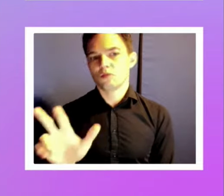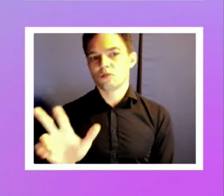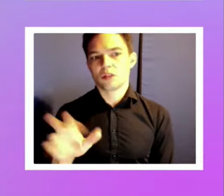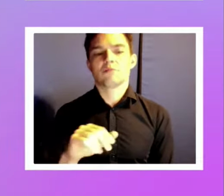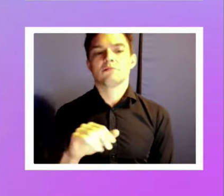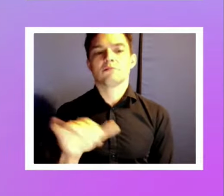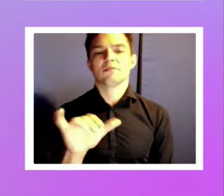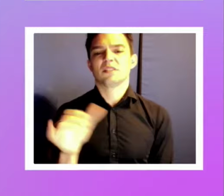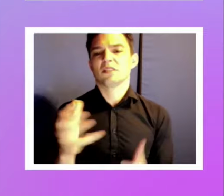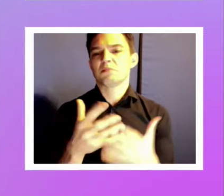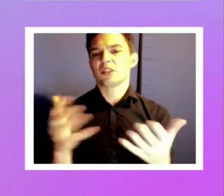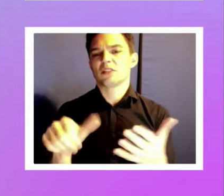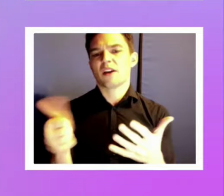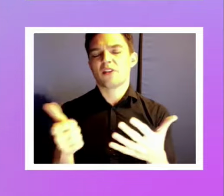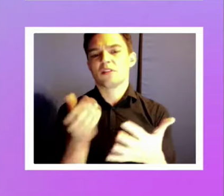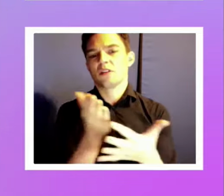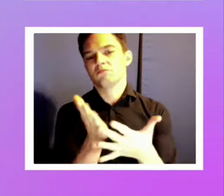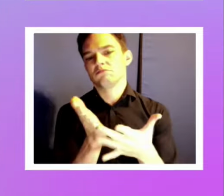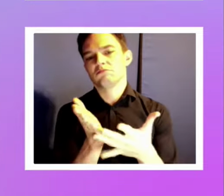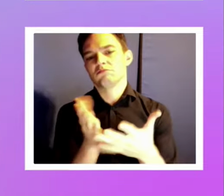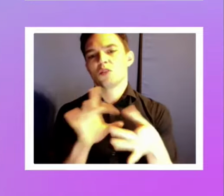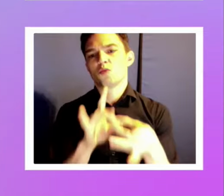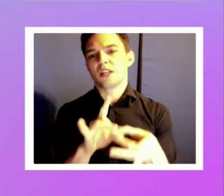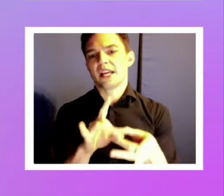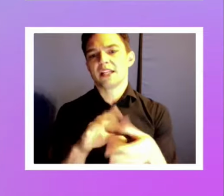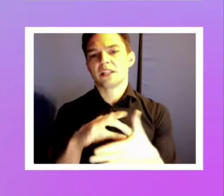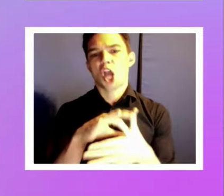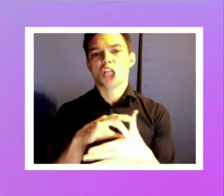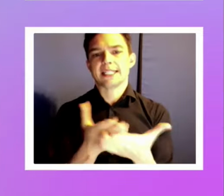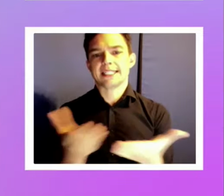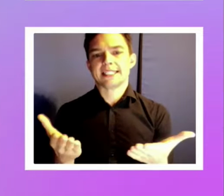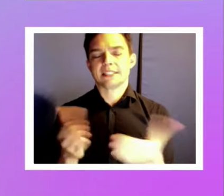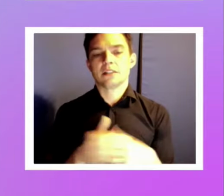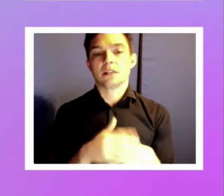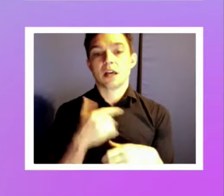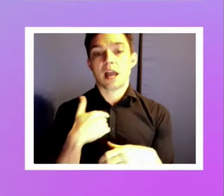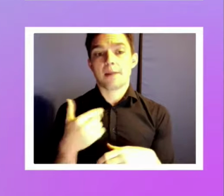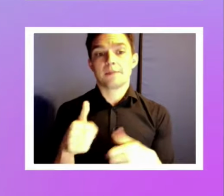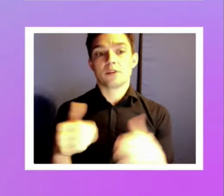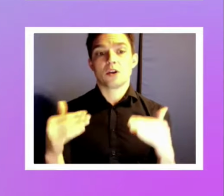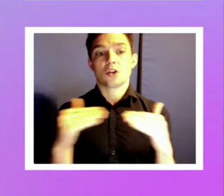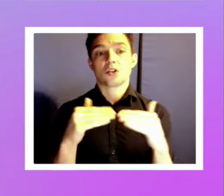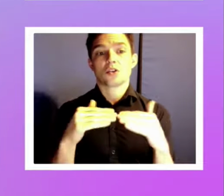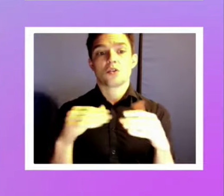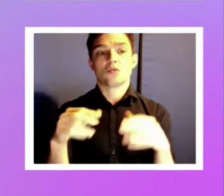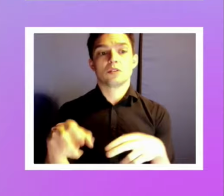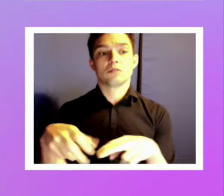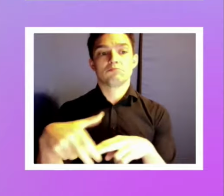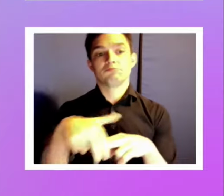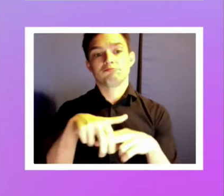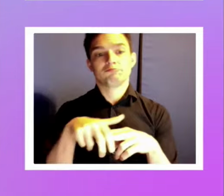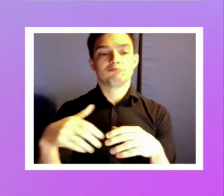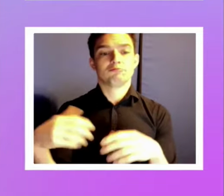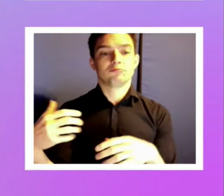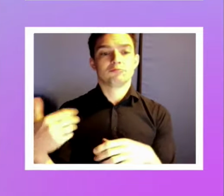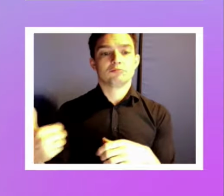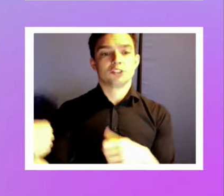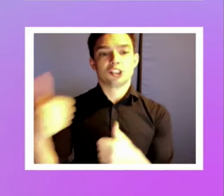and a bunch of related contents. I am the co-chair of the ACT Rules Community